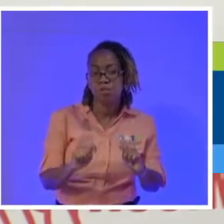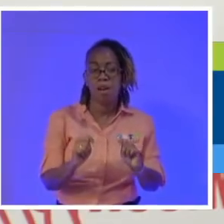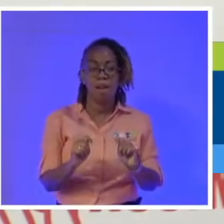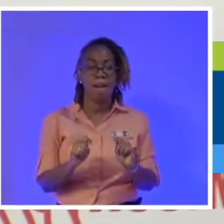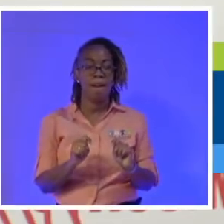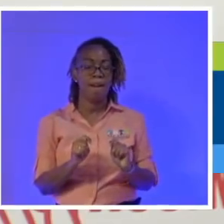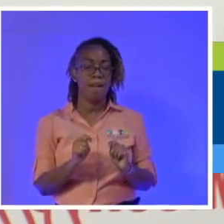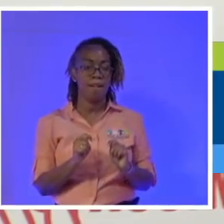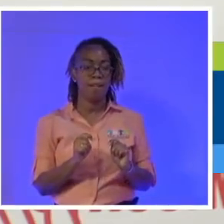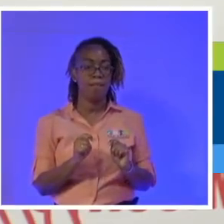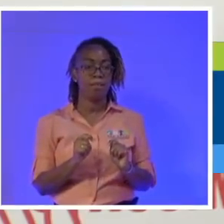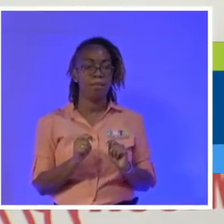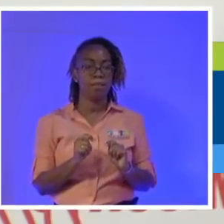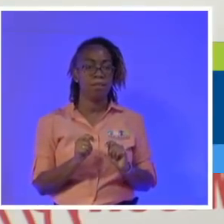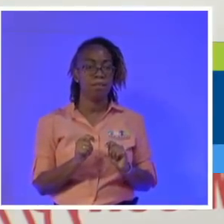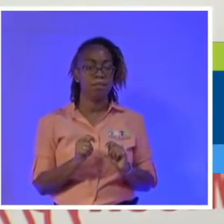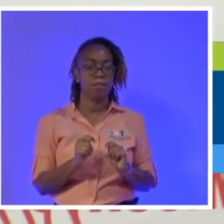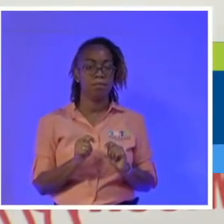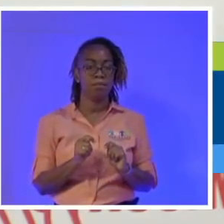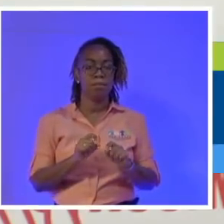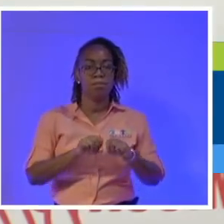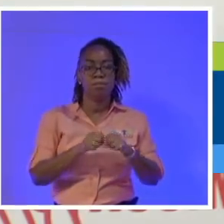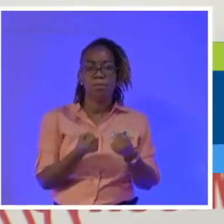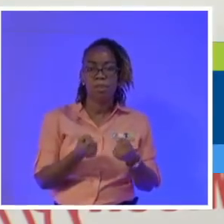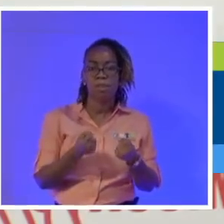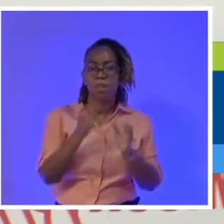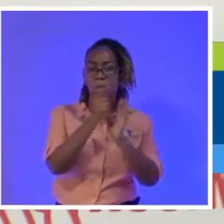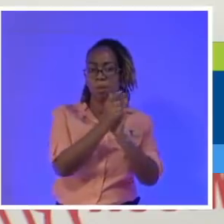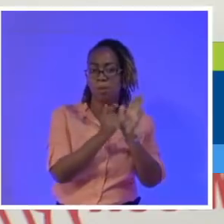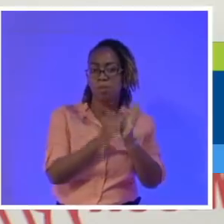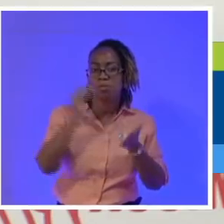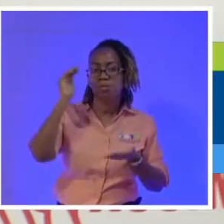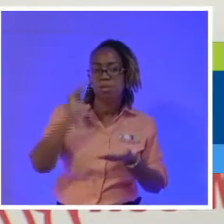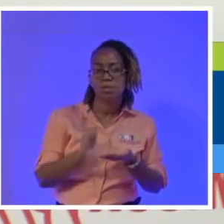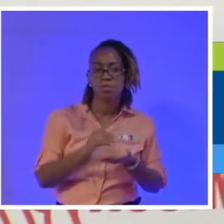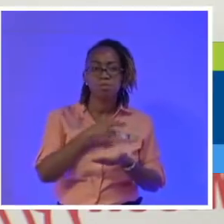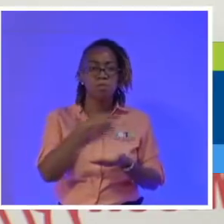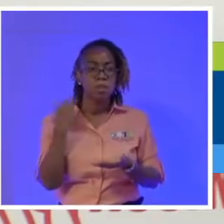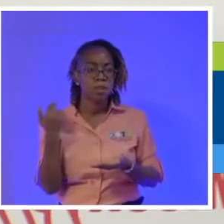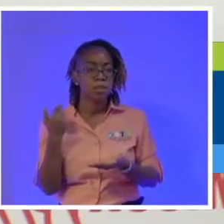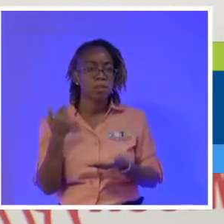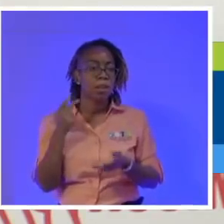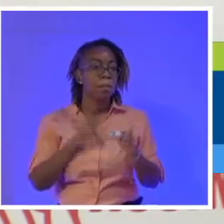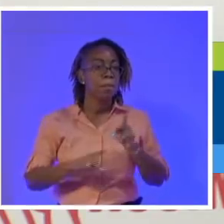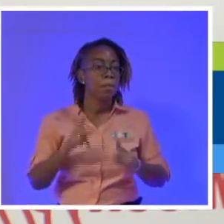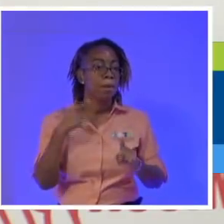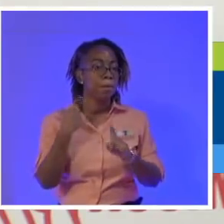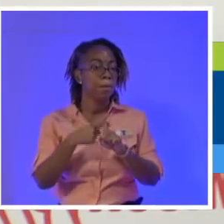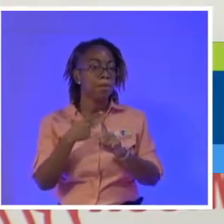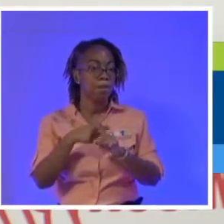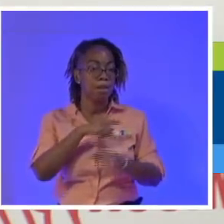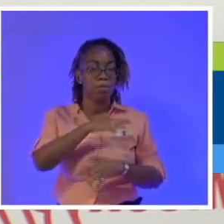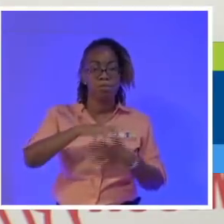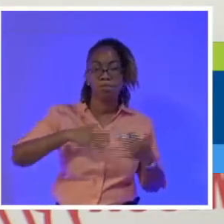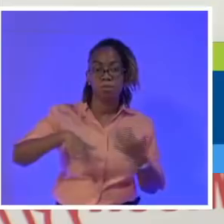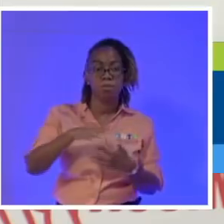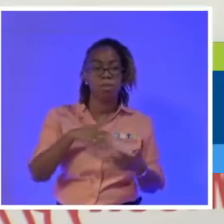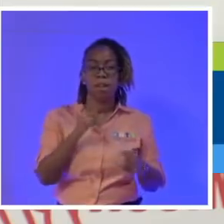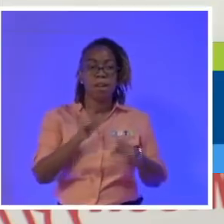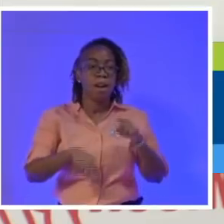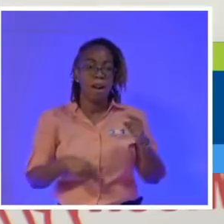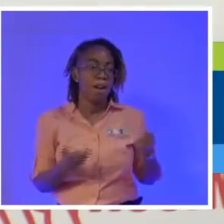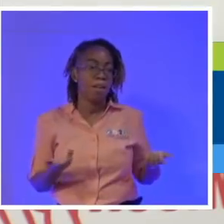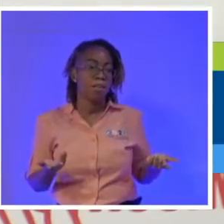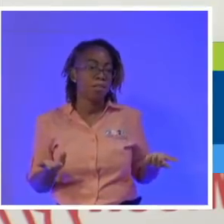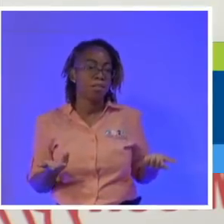restrictions or requirements that are put in place to reduce the risk of positive individuals interacting cannot lead to an